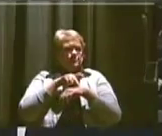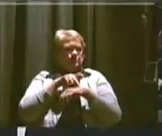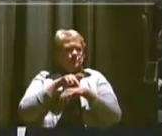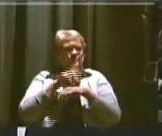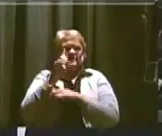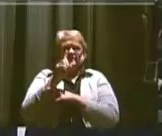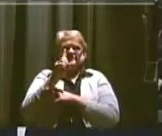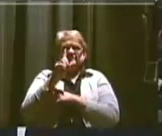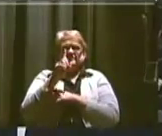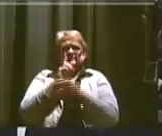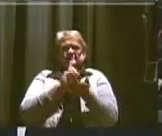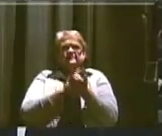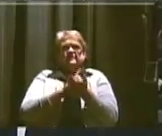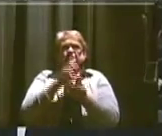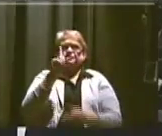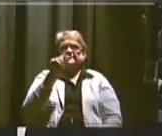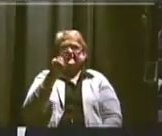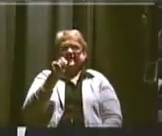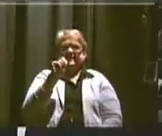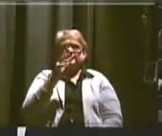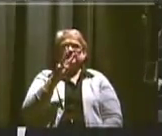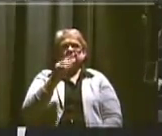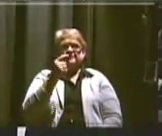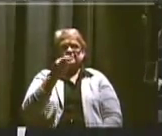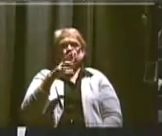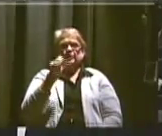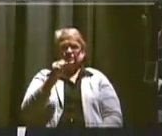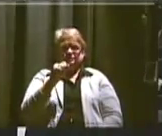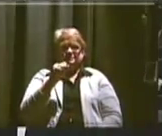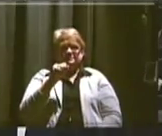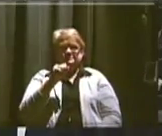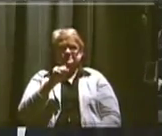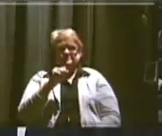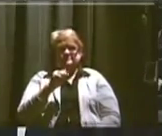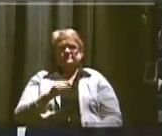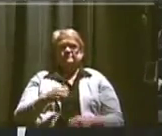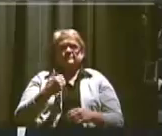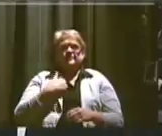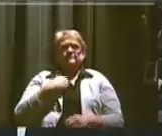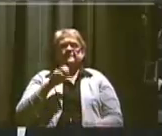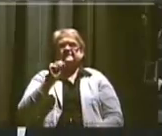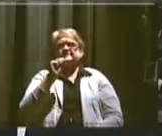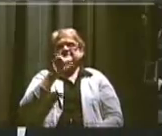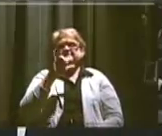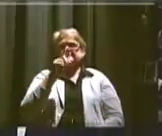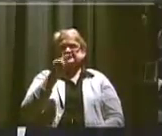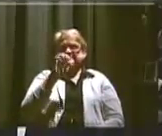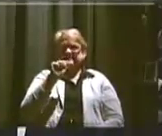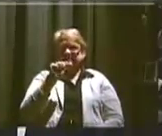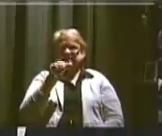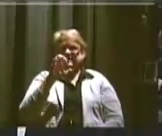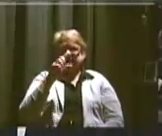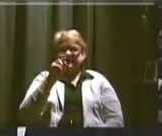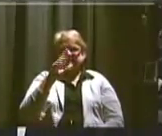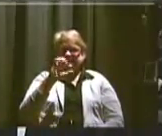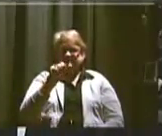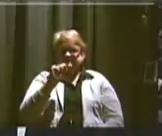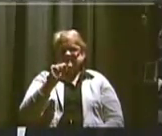Dr. Dan Withers and Ms. Cynthia Eddings King, will you please join them as well?